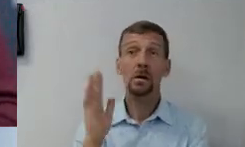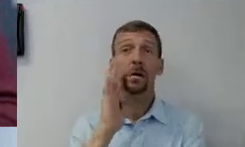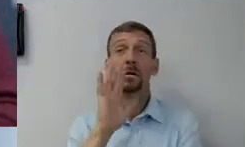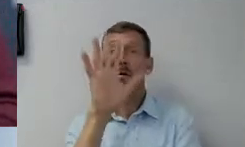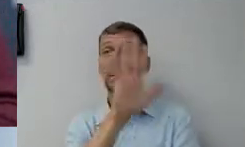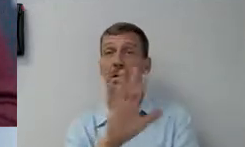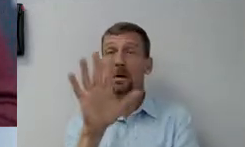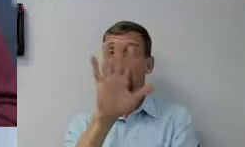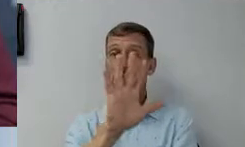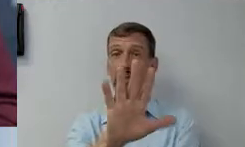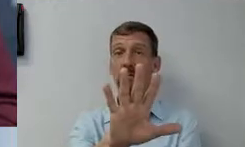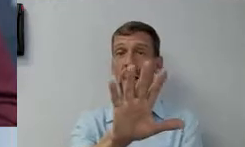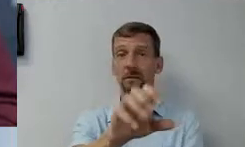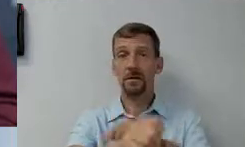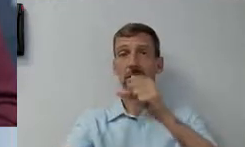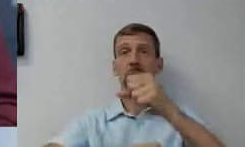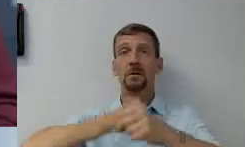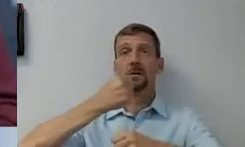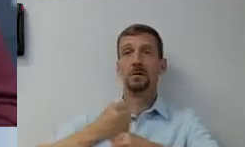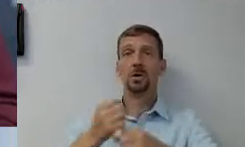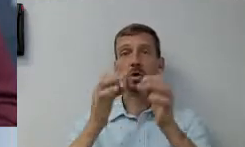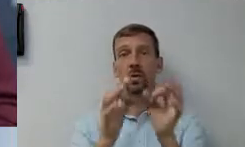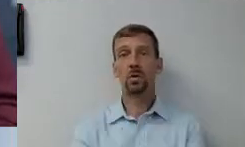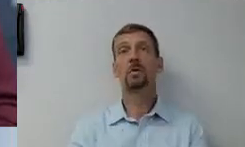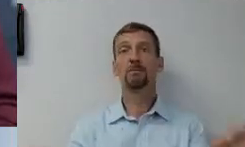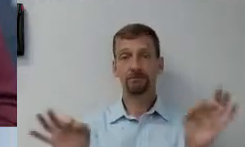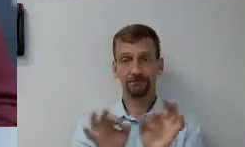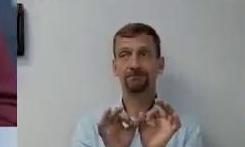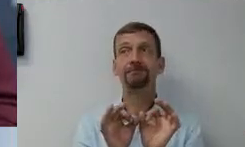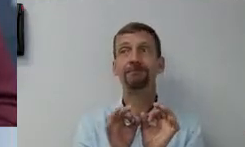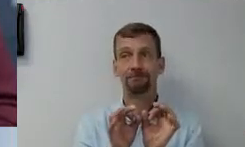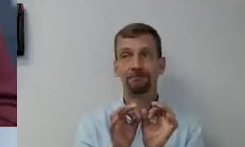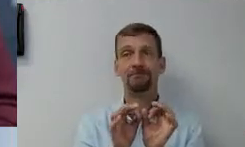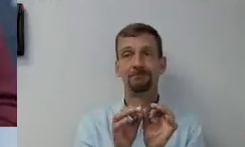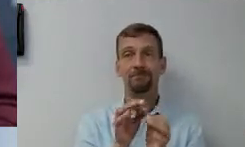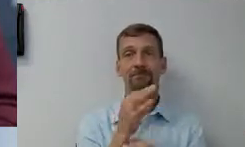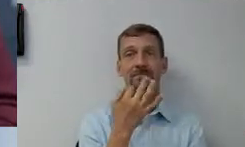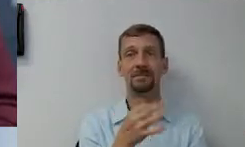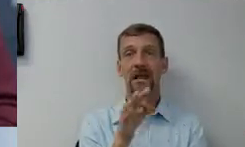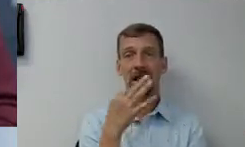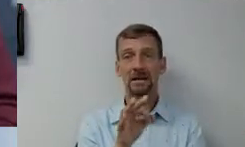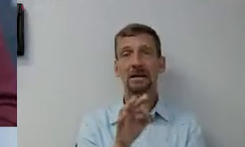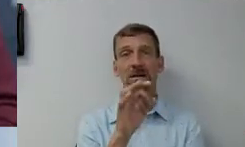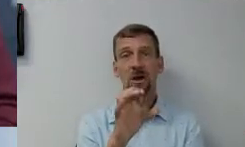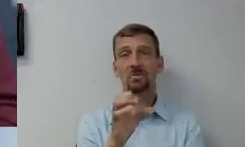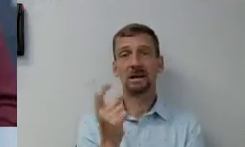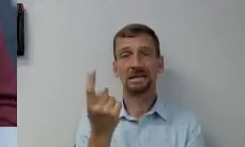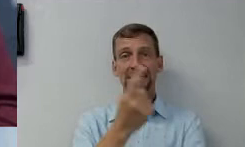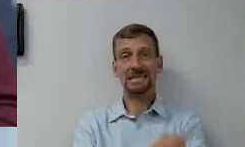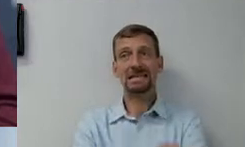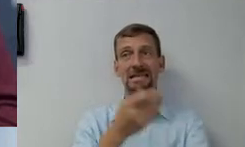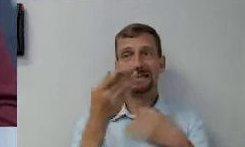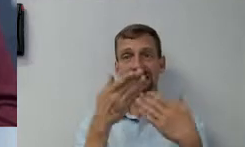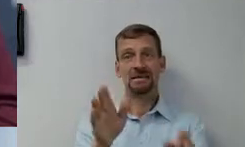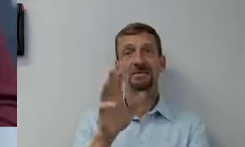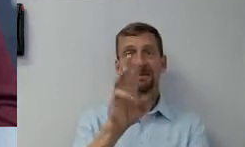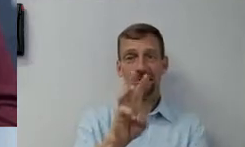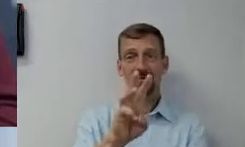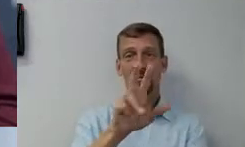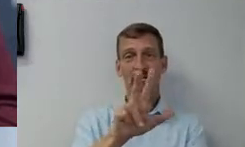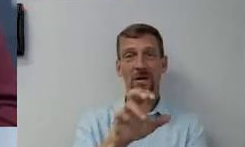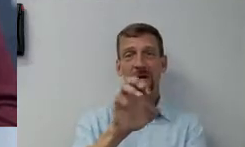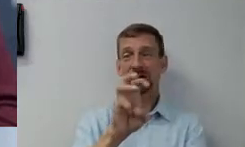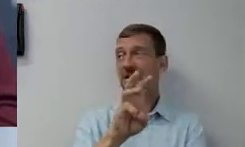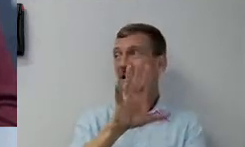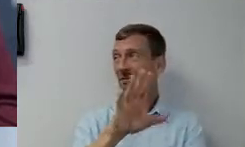about 5 years worth, frankly. I mean, I think it's 1,900 days. So divide that by 365. I don't know if